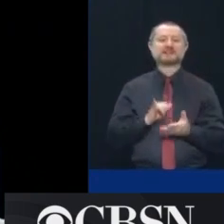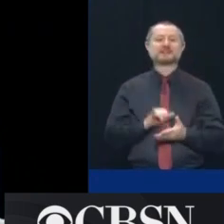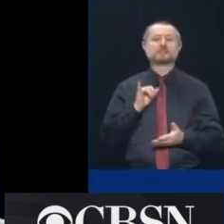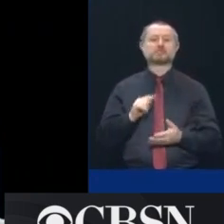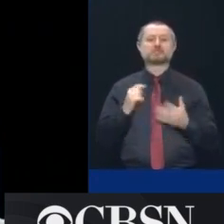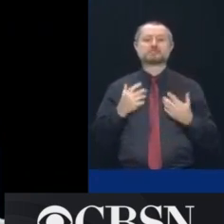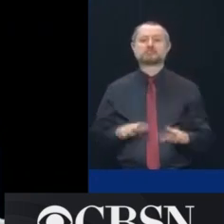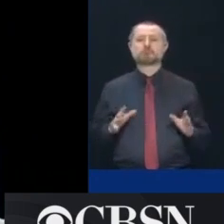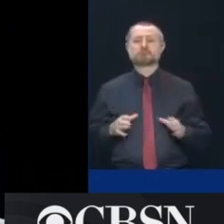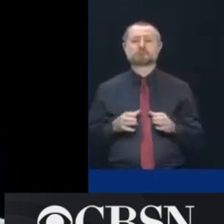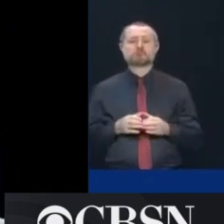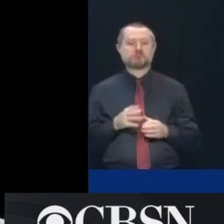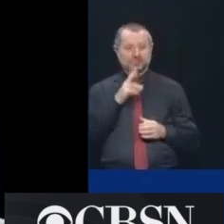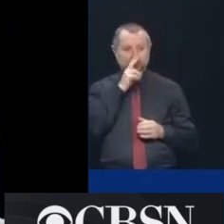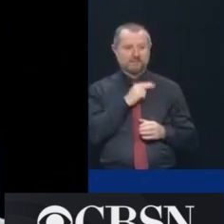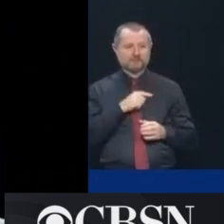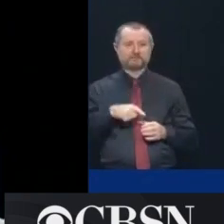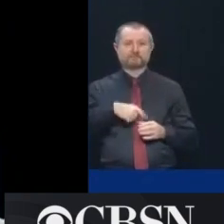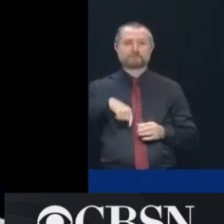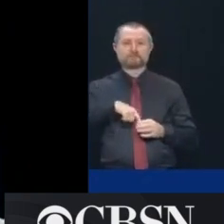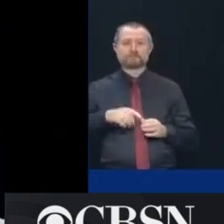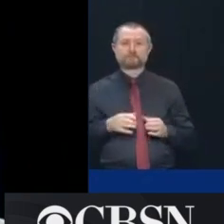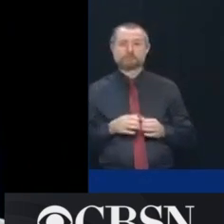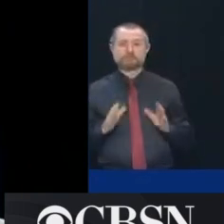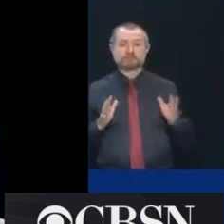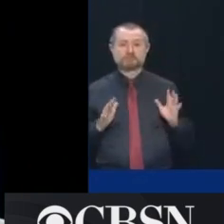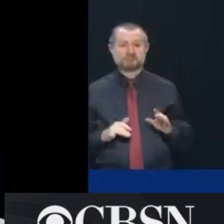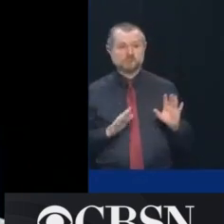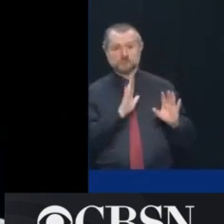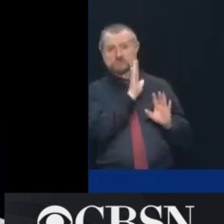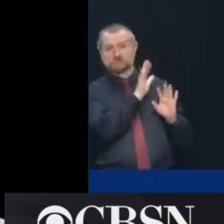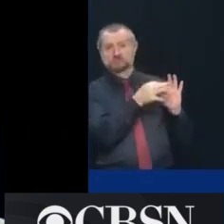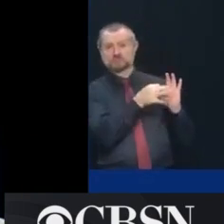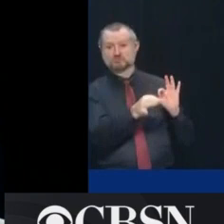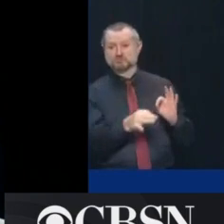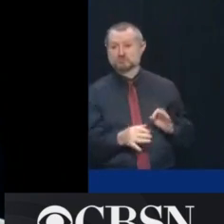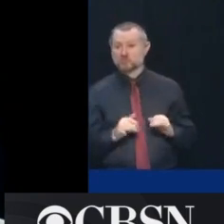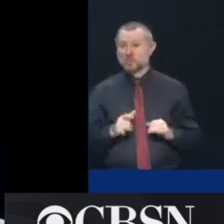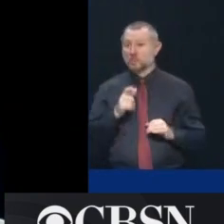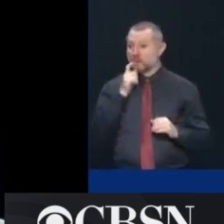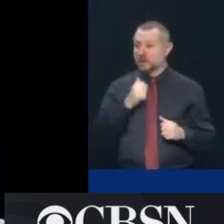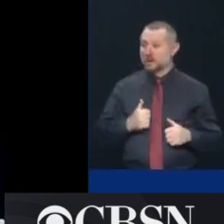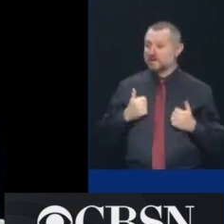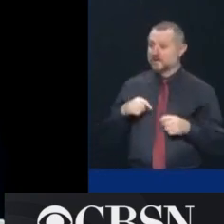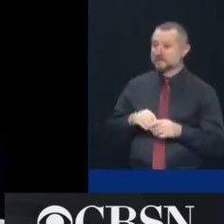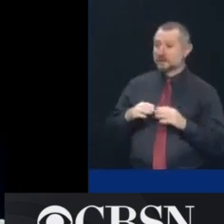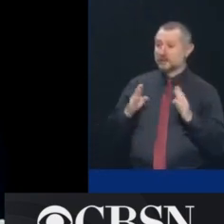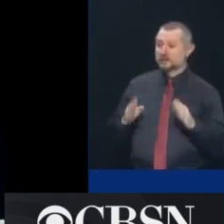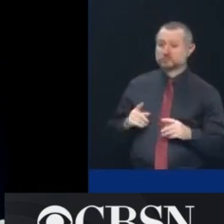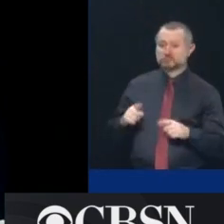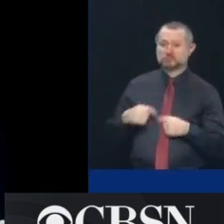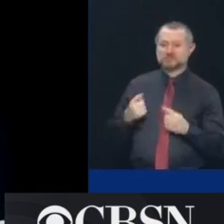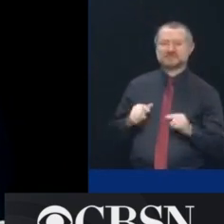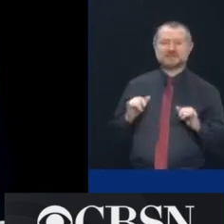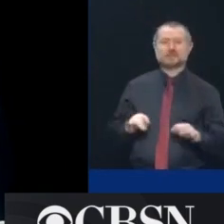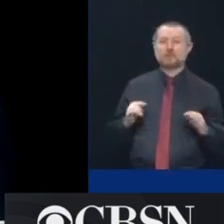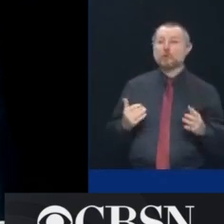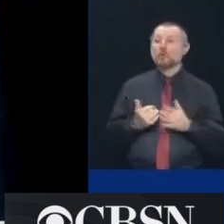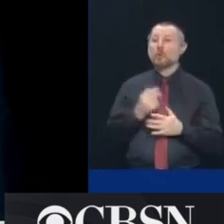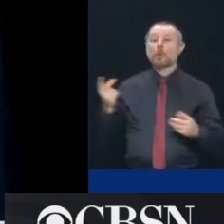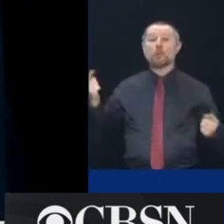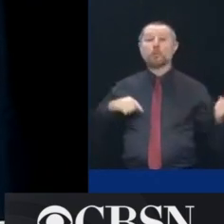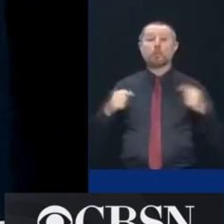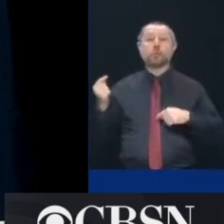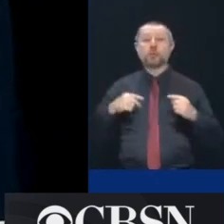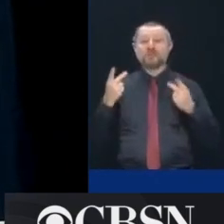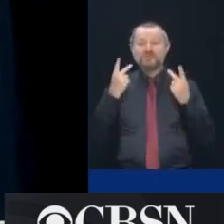right? So no one else beyond the household you have been with. Nobody new come into the home. That's